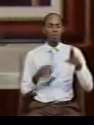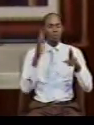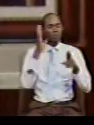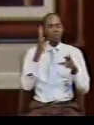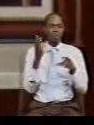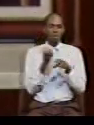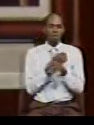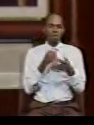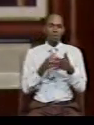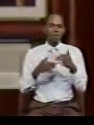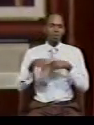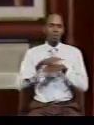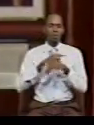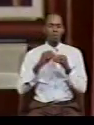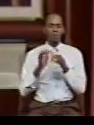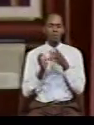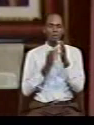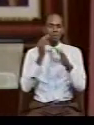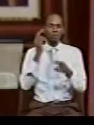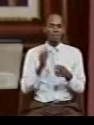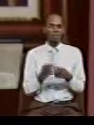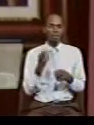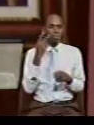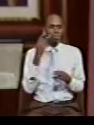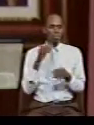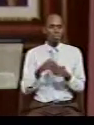Jesus' name.